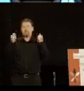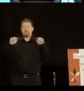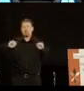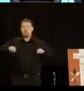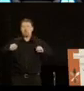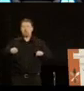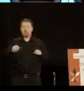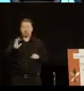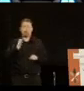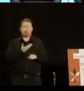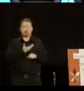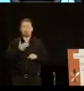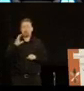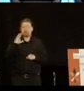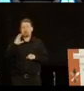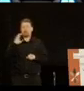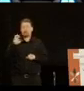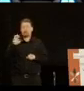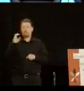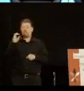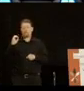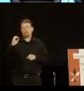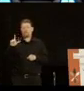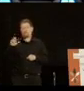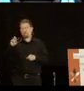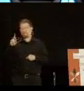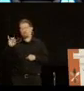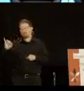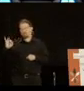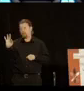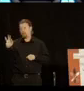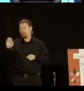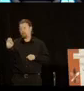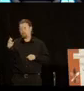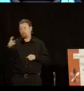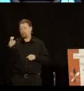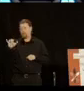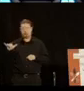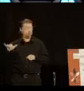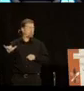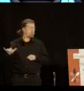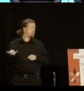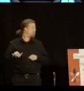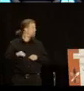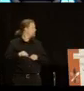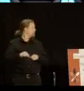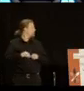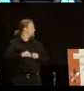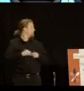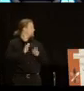our CEO, Lori Fahey. And Lori,